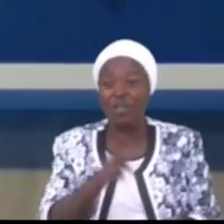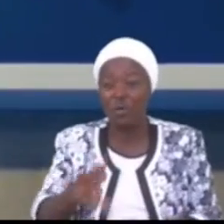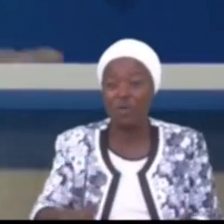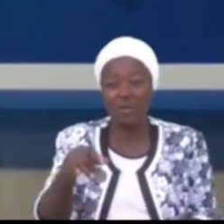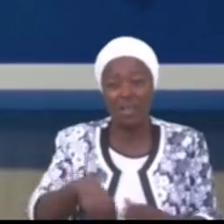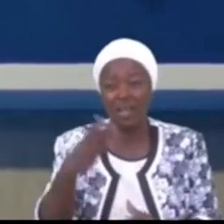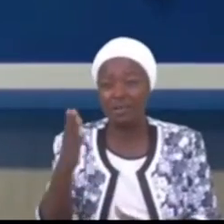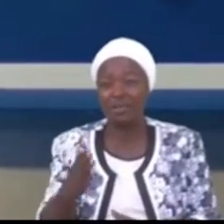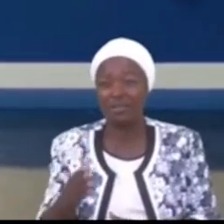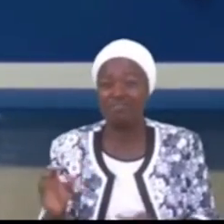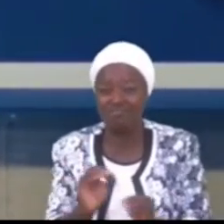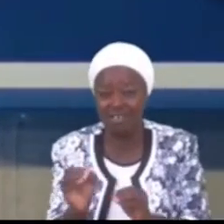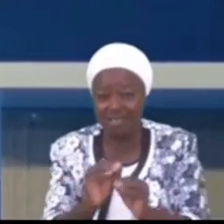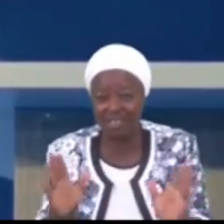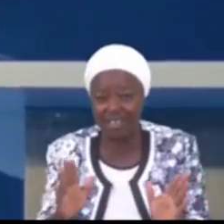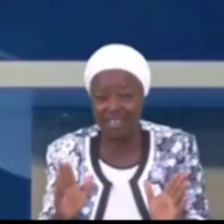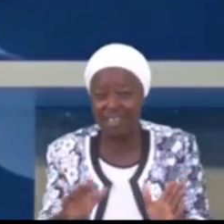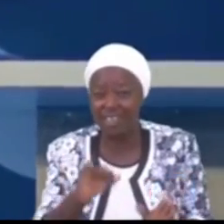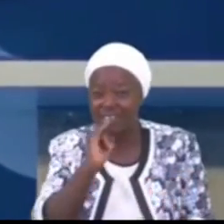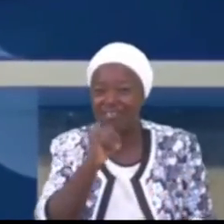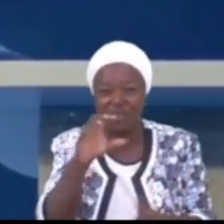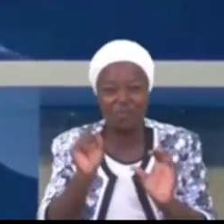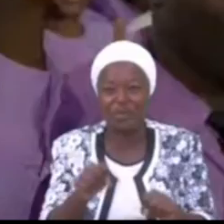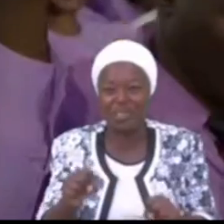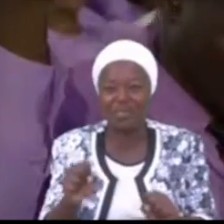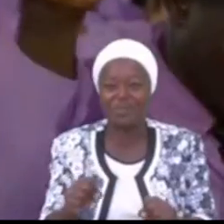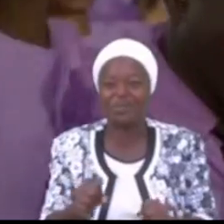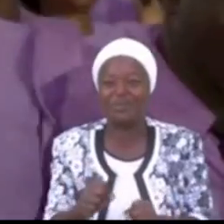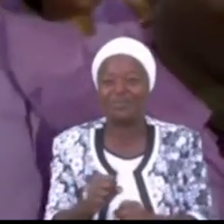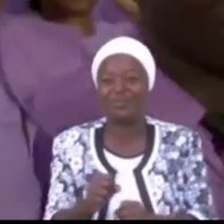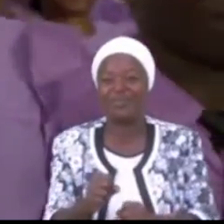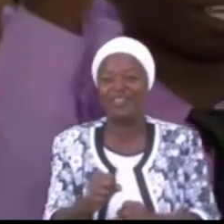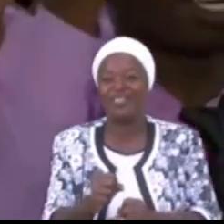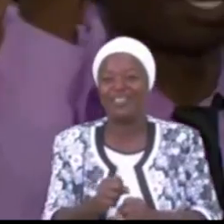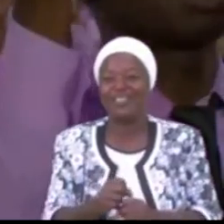out nothing is impossible with God.